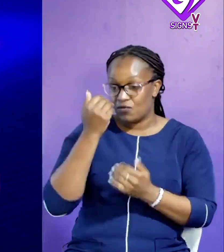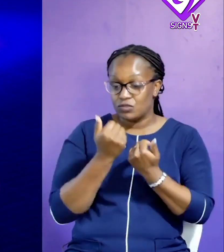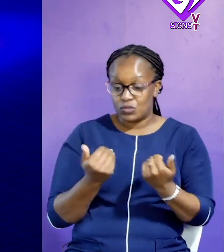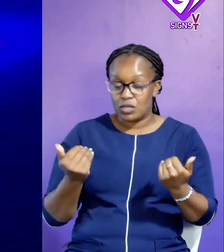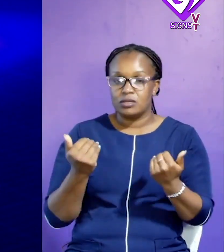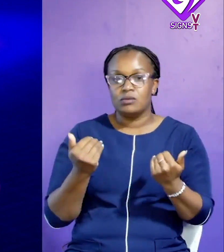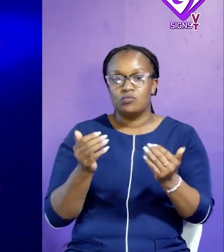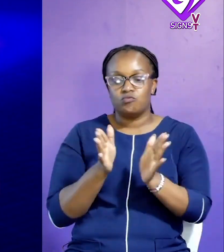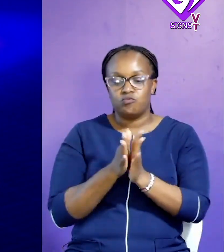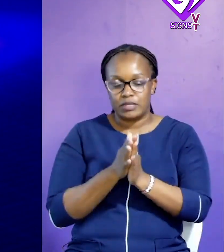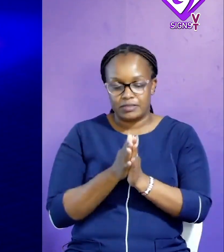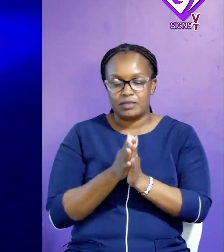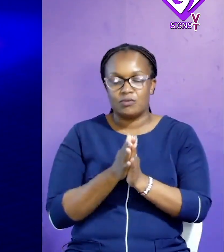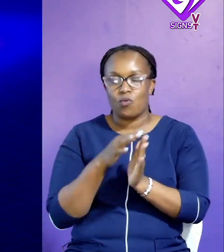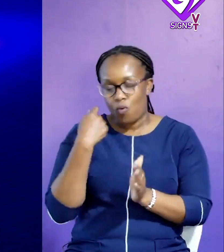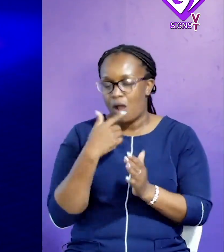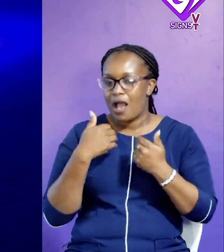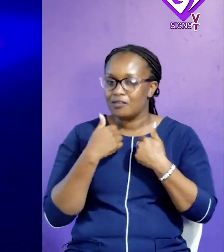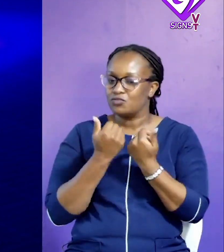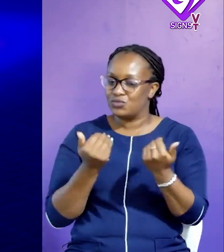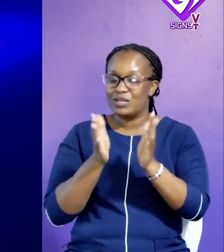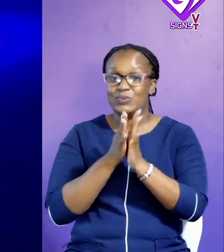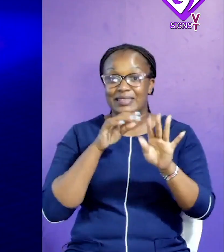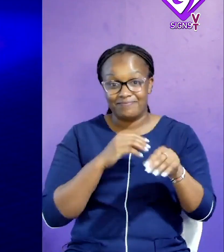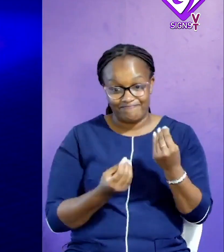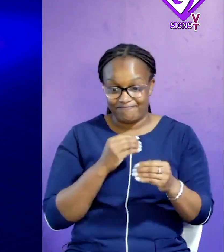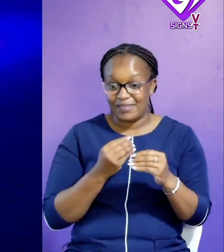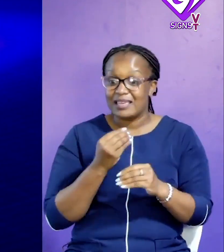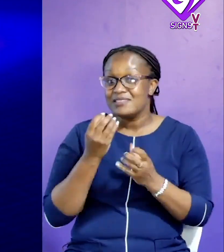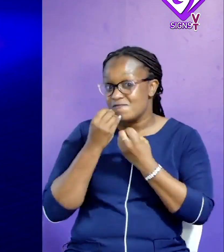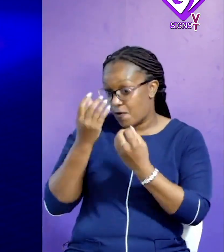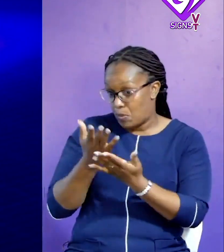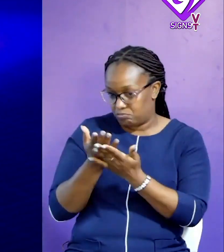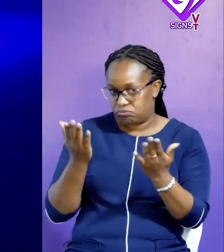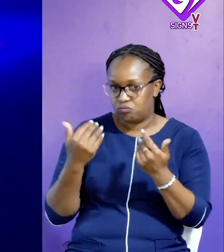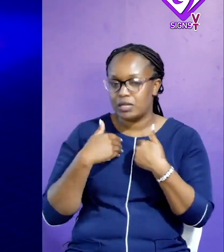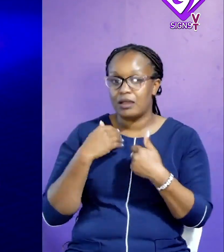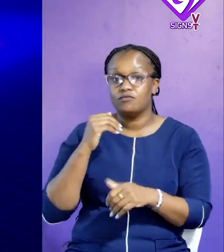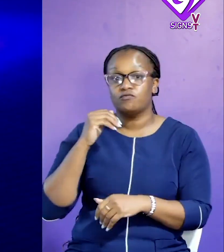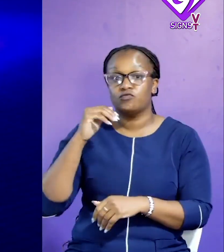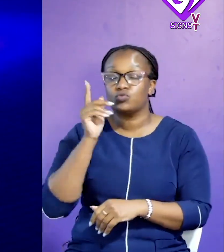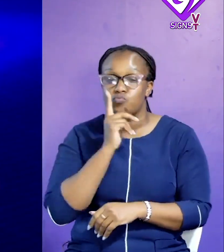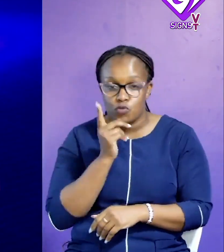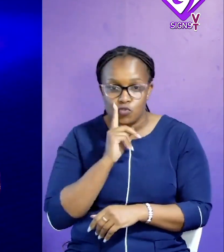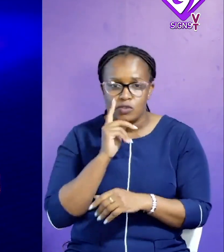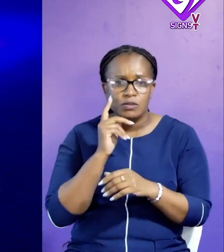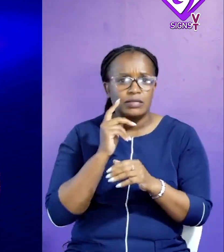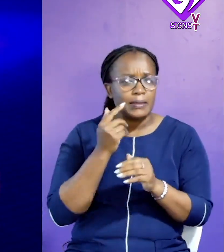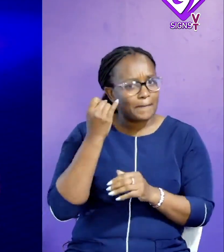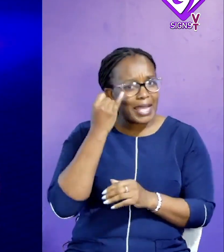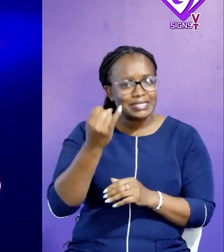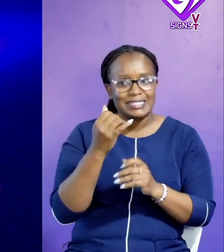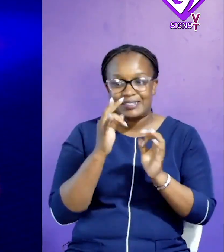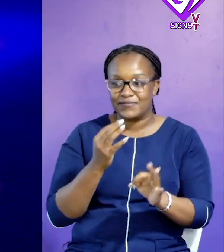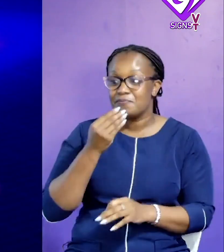them that there is tomorrow. Because kama mzazi angekuachilia, even